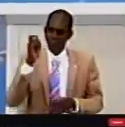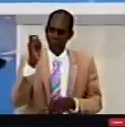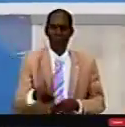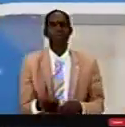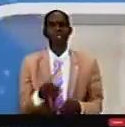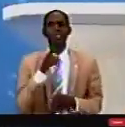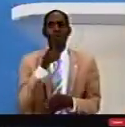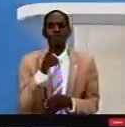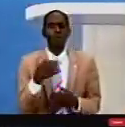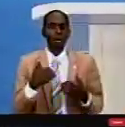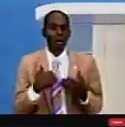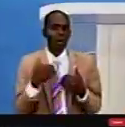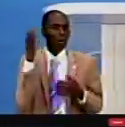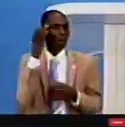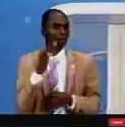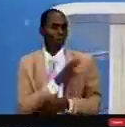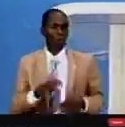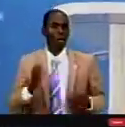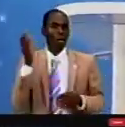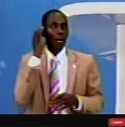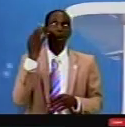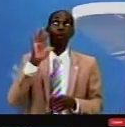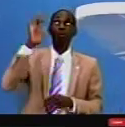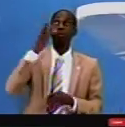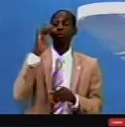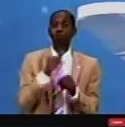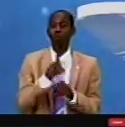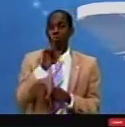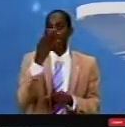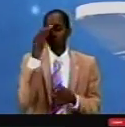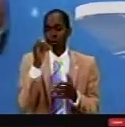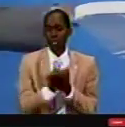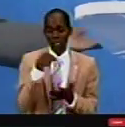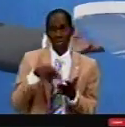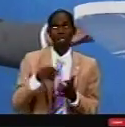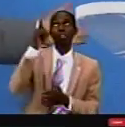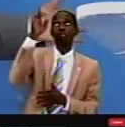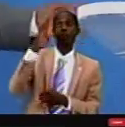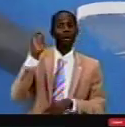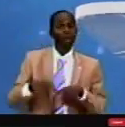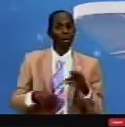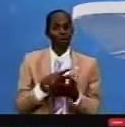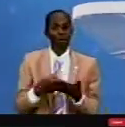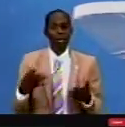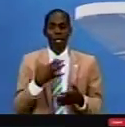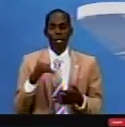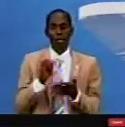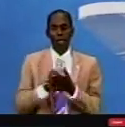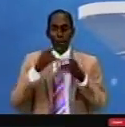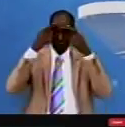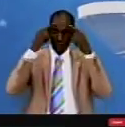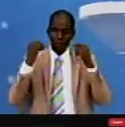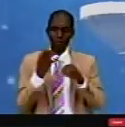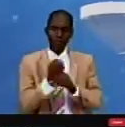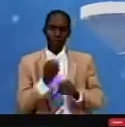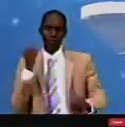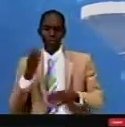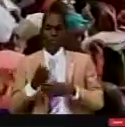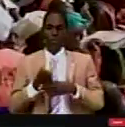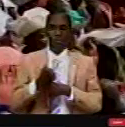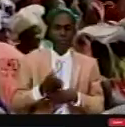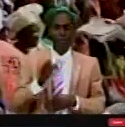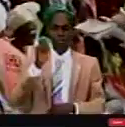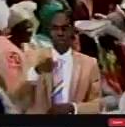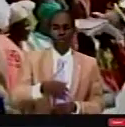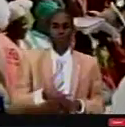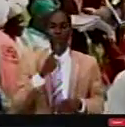and you know that this God cannot fail and there was this stretch of the Lord and the Sea pattern and they went over like you are